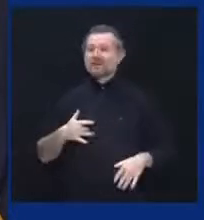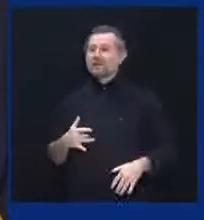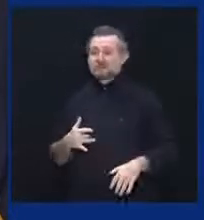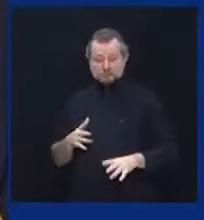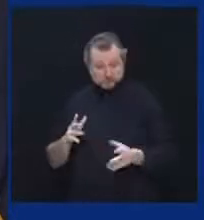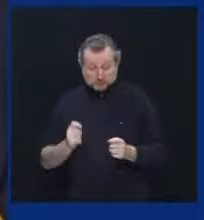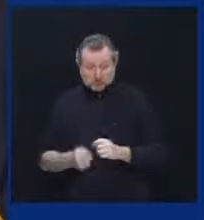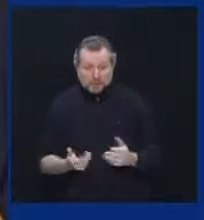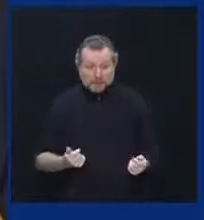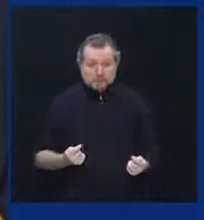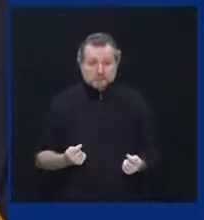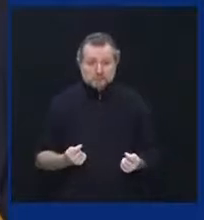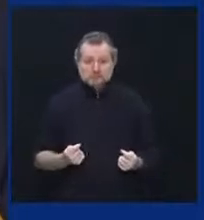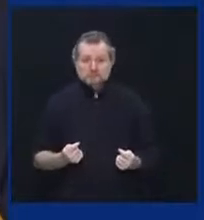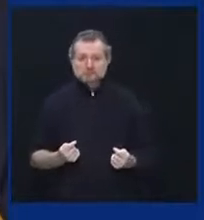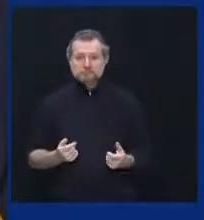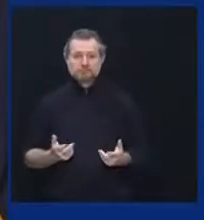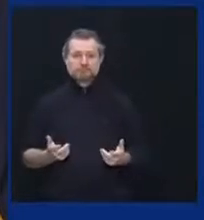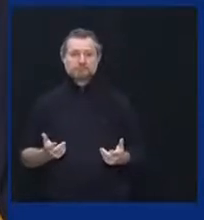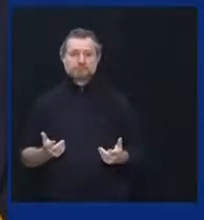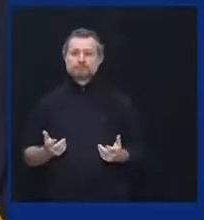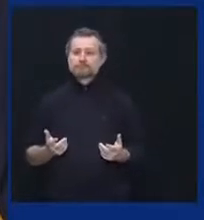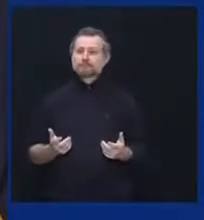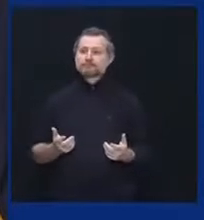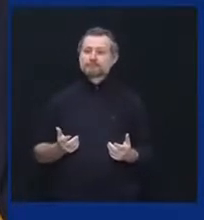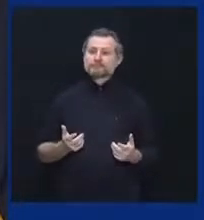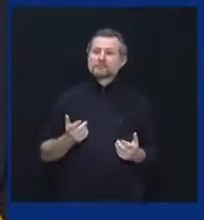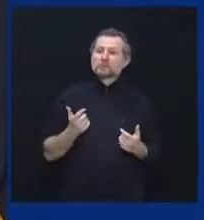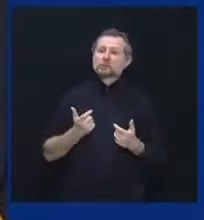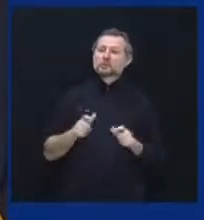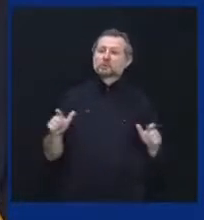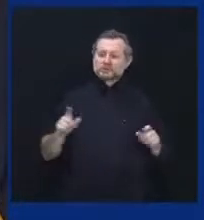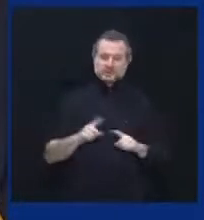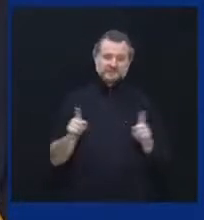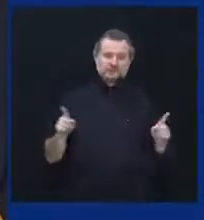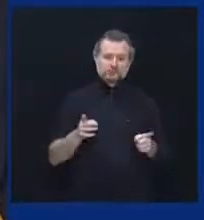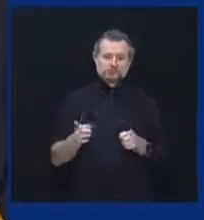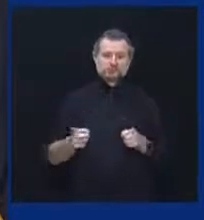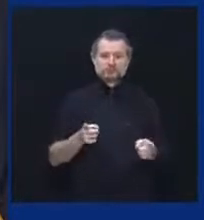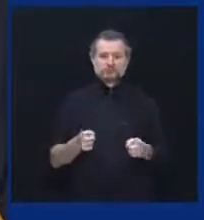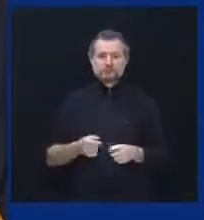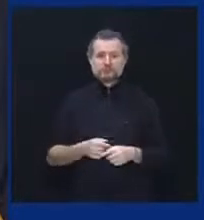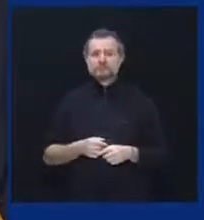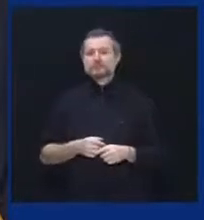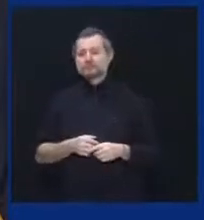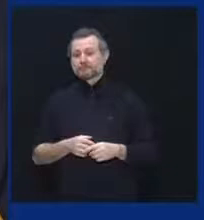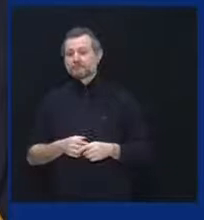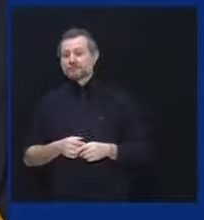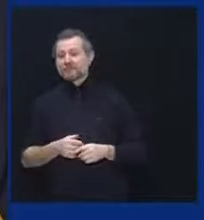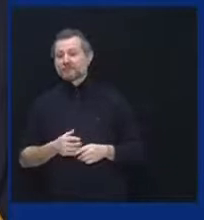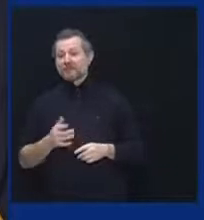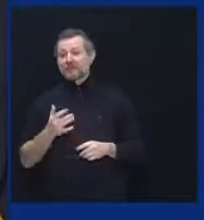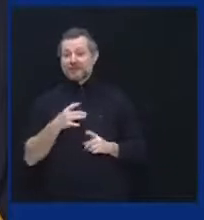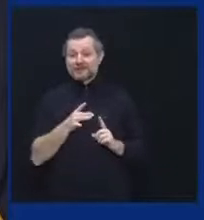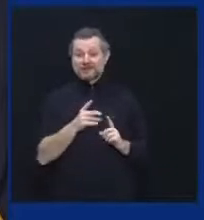What? That's all the difference in the world. It got into nursing